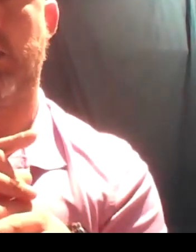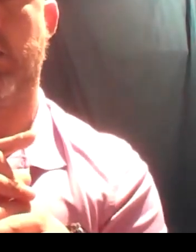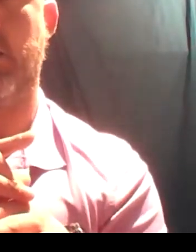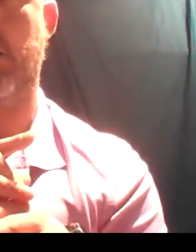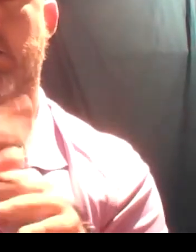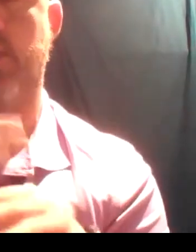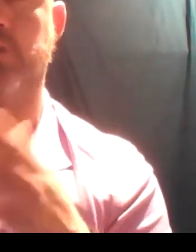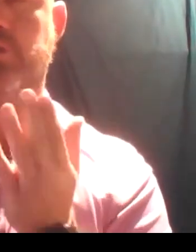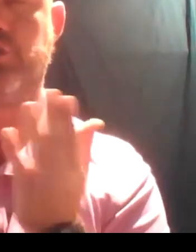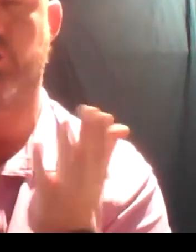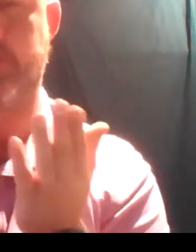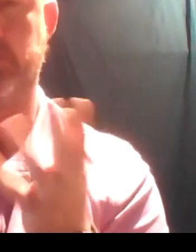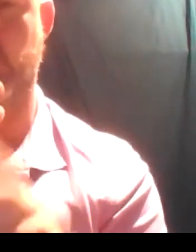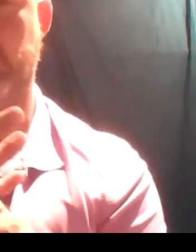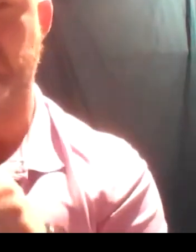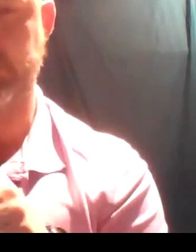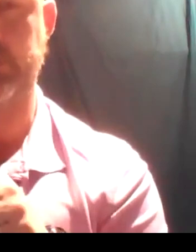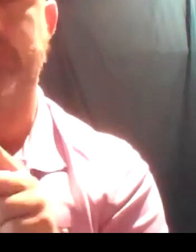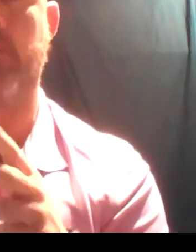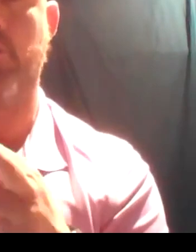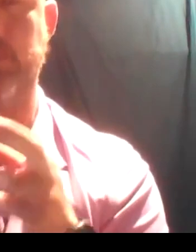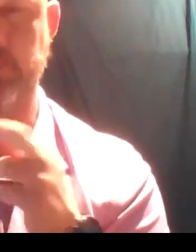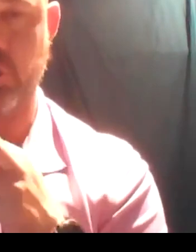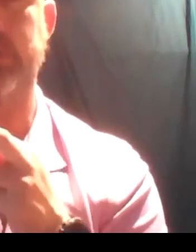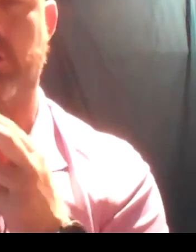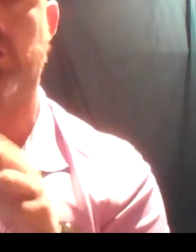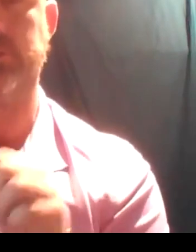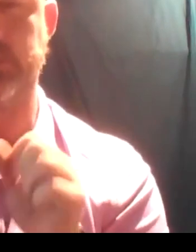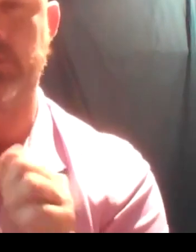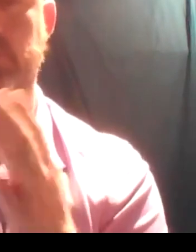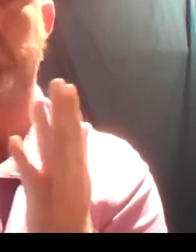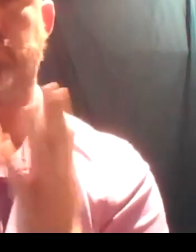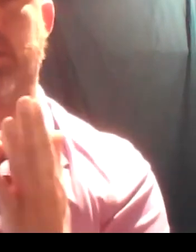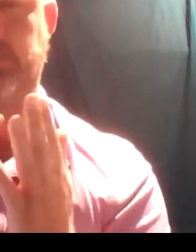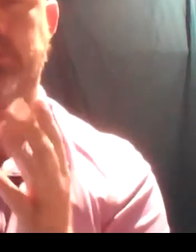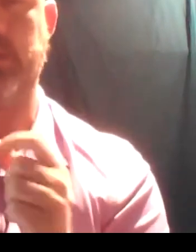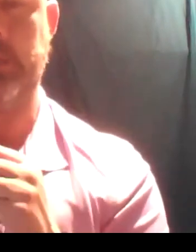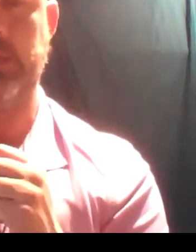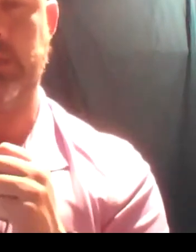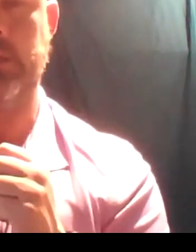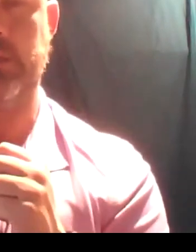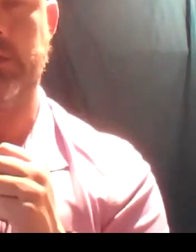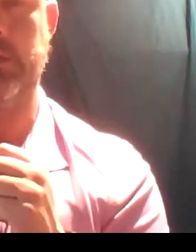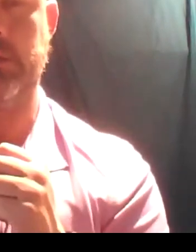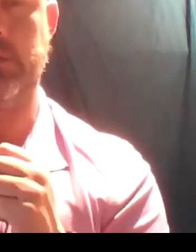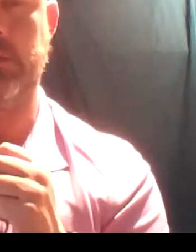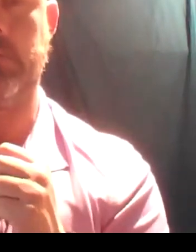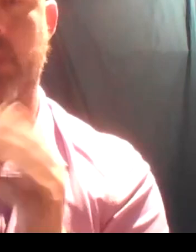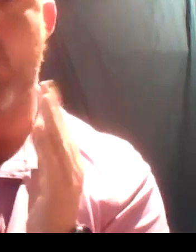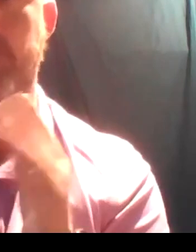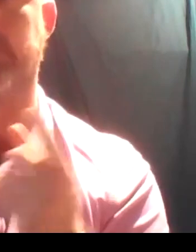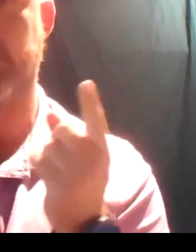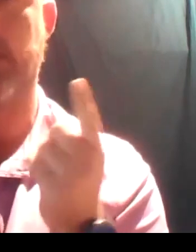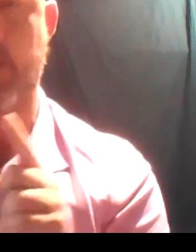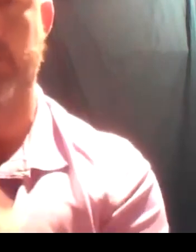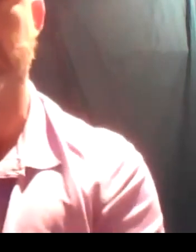the services that we receive through the regional center system to address this need. And I'm hoping there's something that can happen. Thank